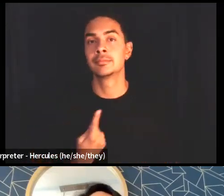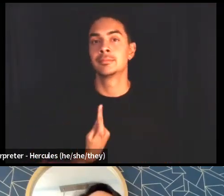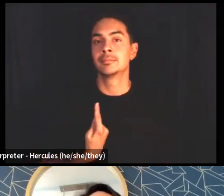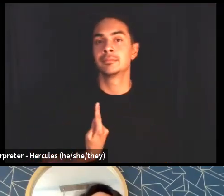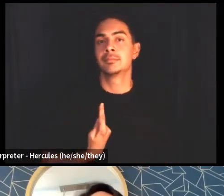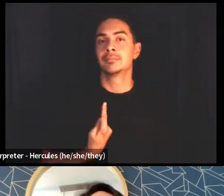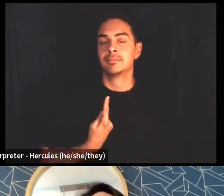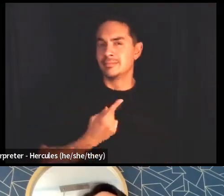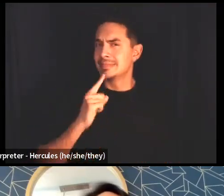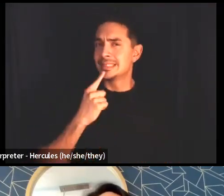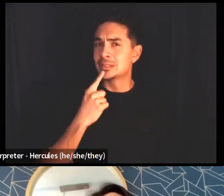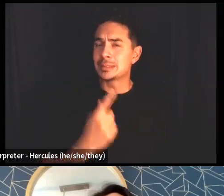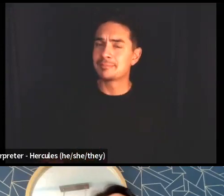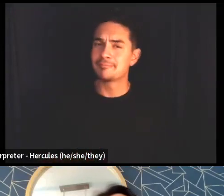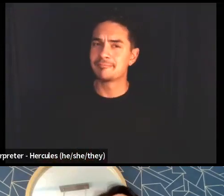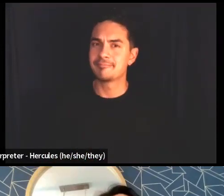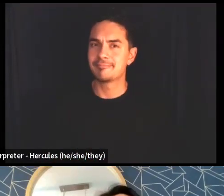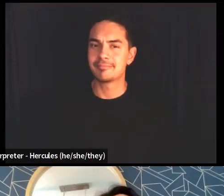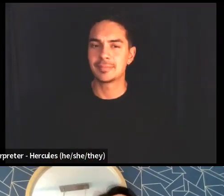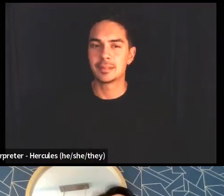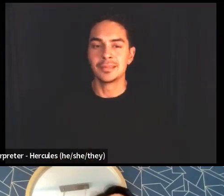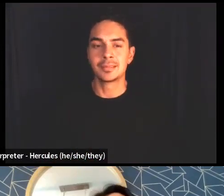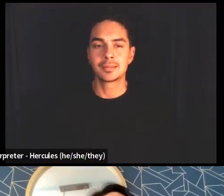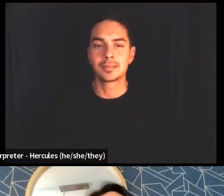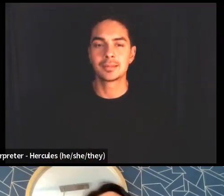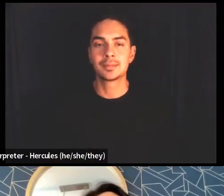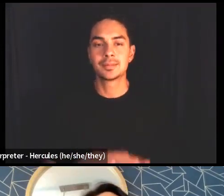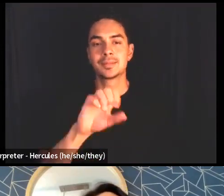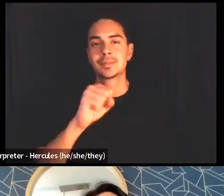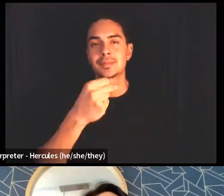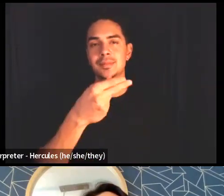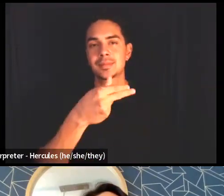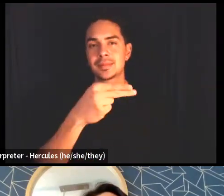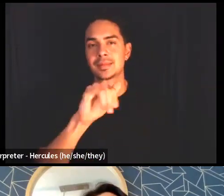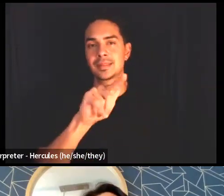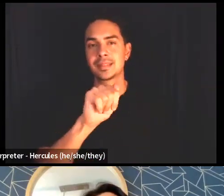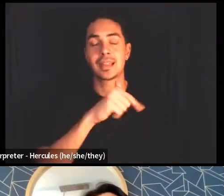yeah. And going on, sorry, Christine.